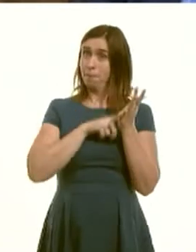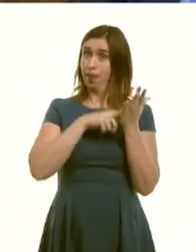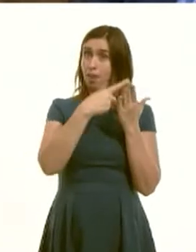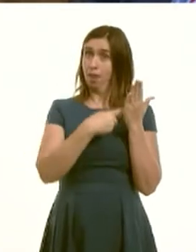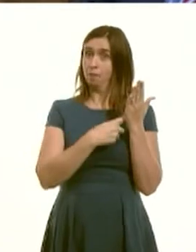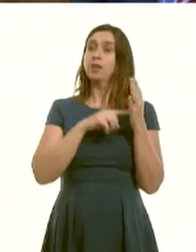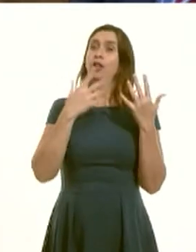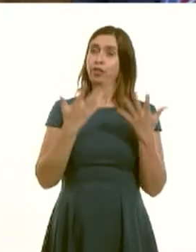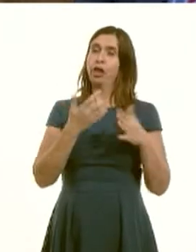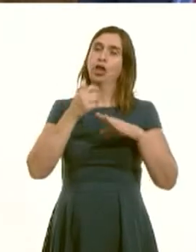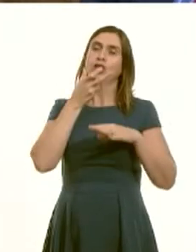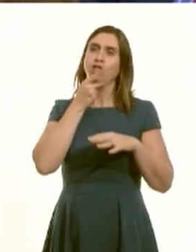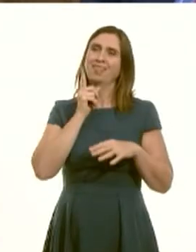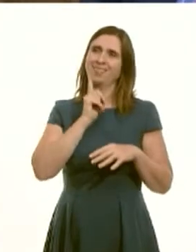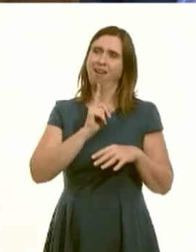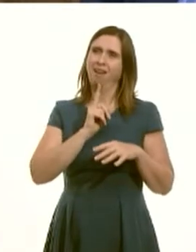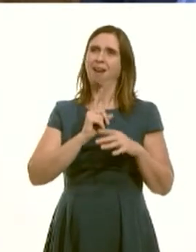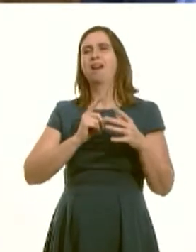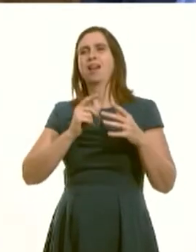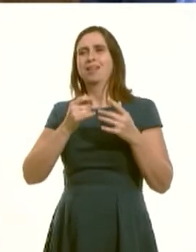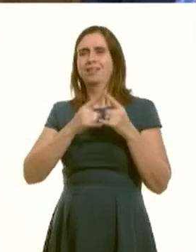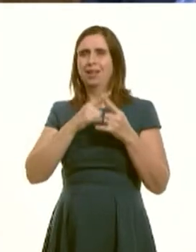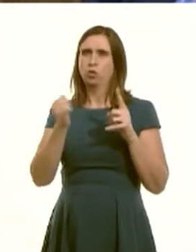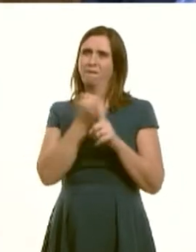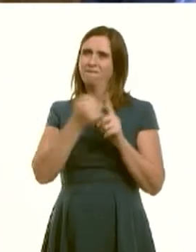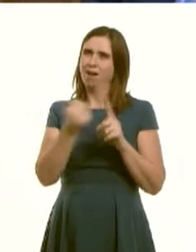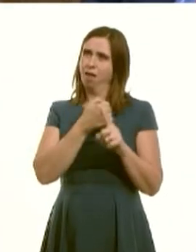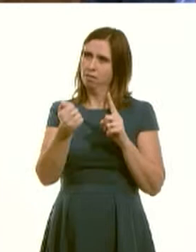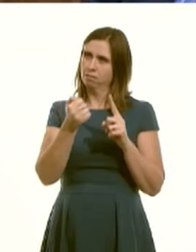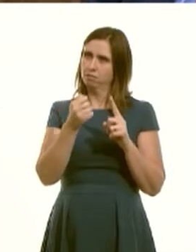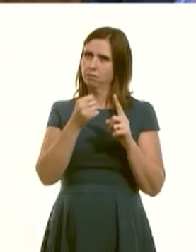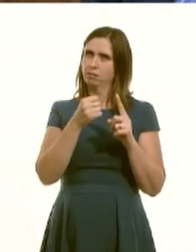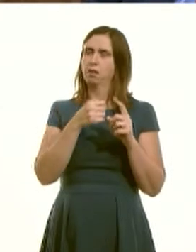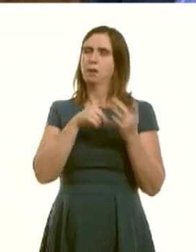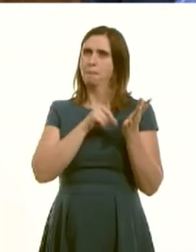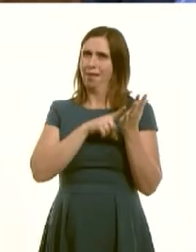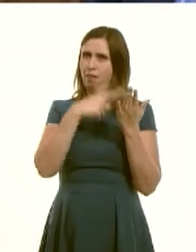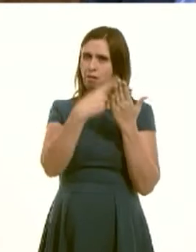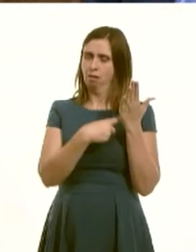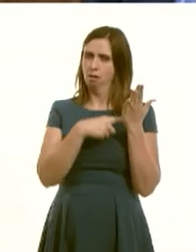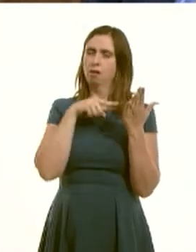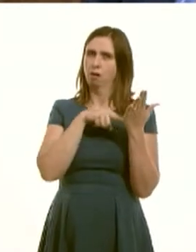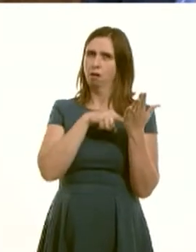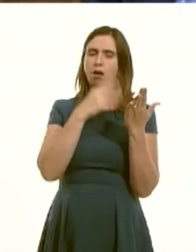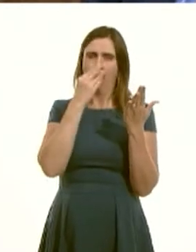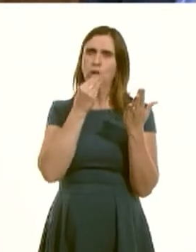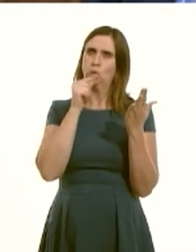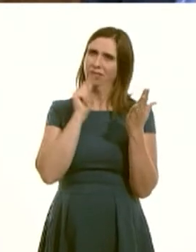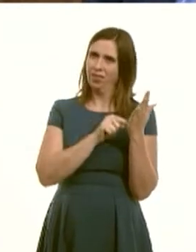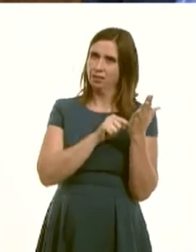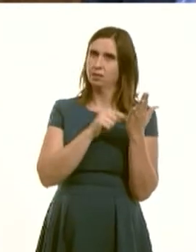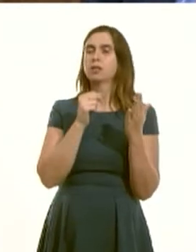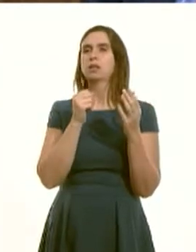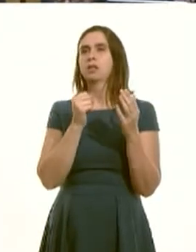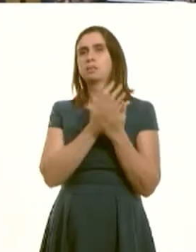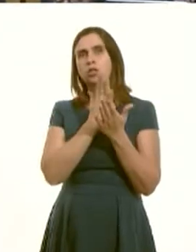Violence, Domestic Abuse and Sexual Violence Wales Bill, there is work underway in terms of ensuring that we can